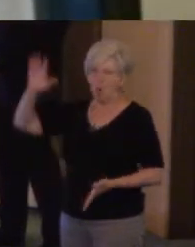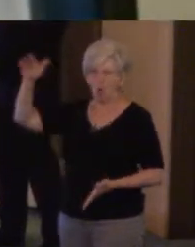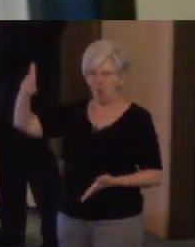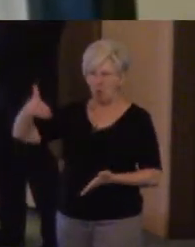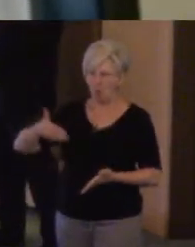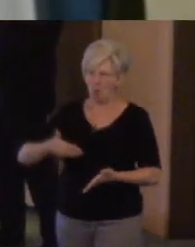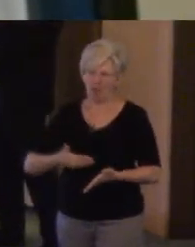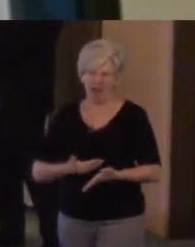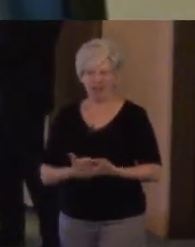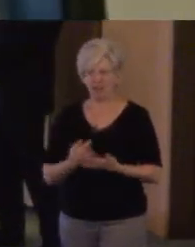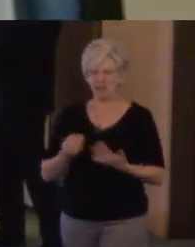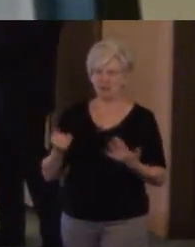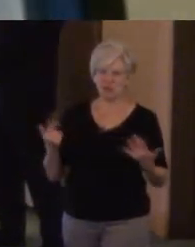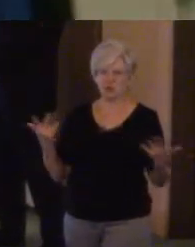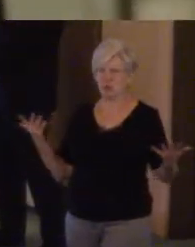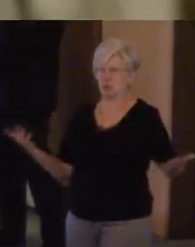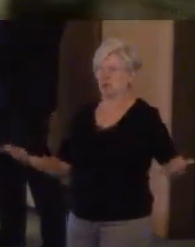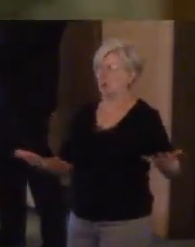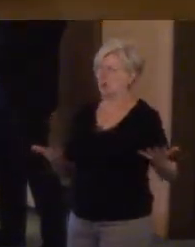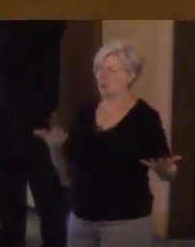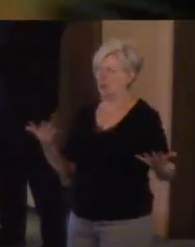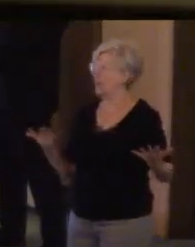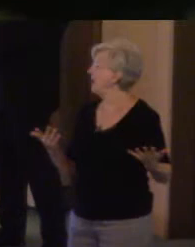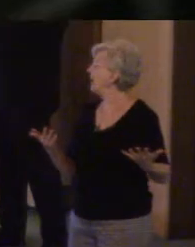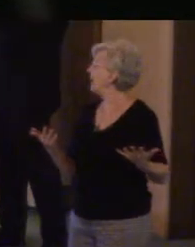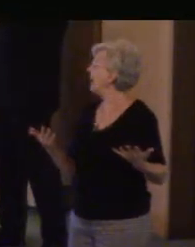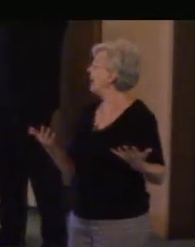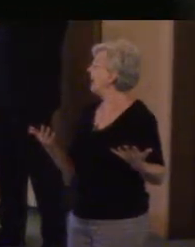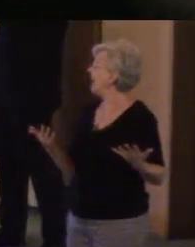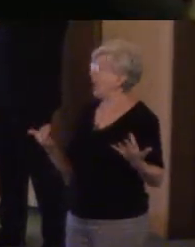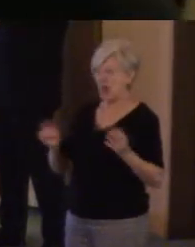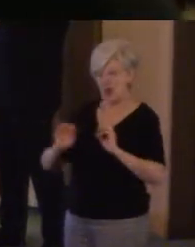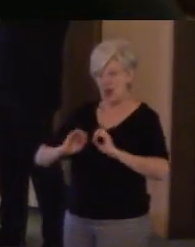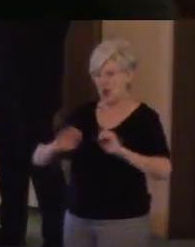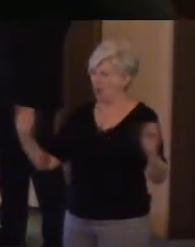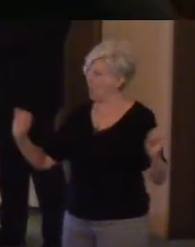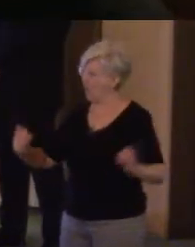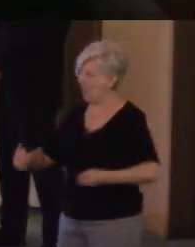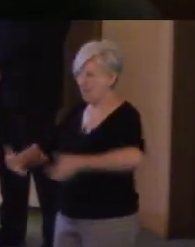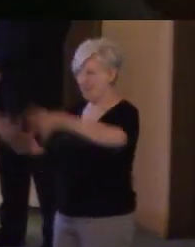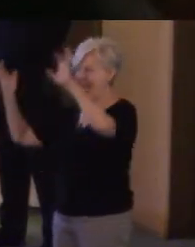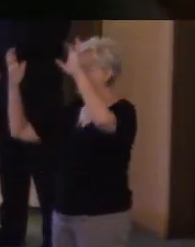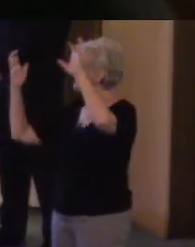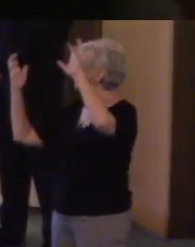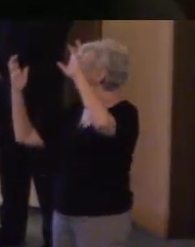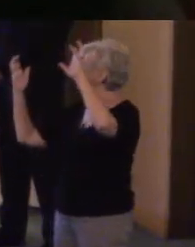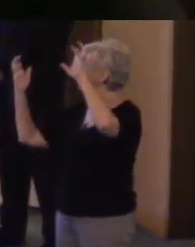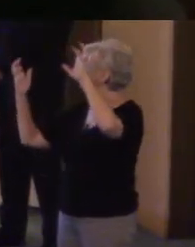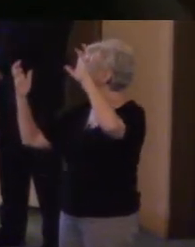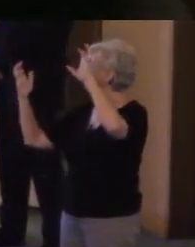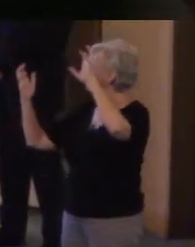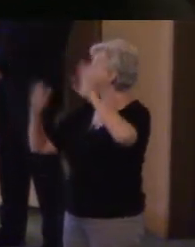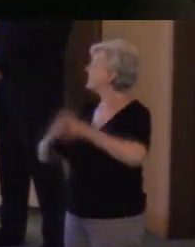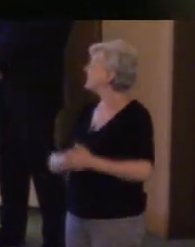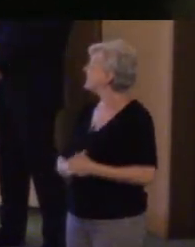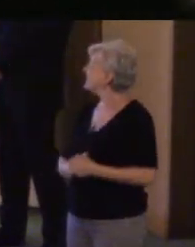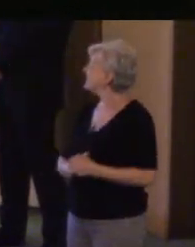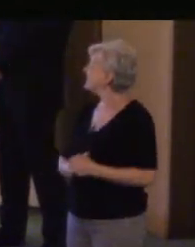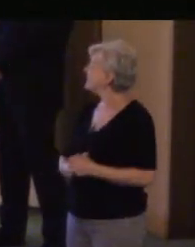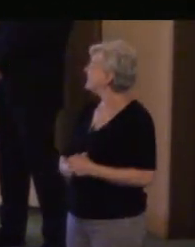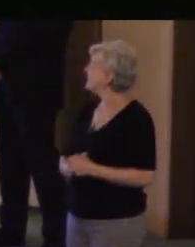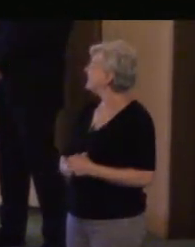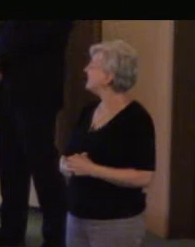You've got prayers. Welcome to the Revelation Superhighway. We bless, no